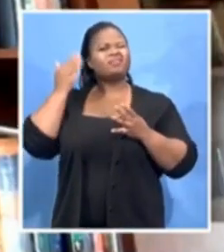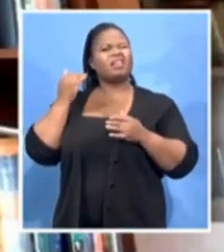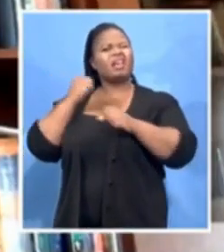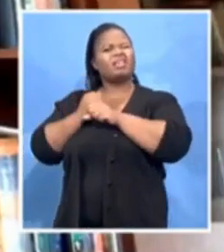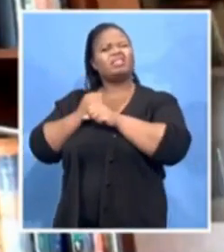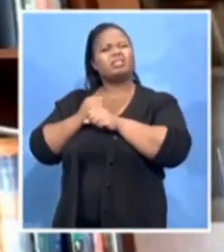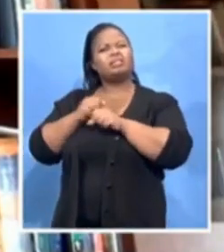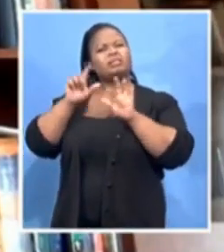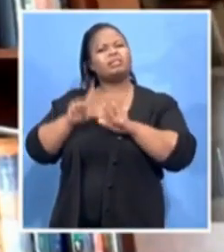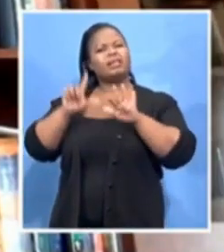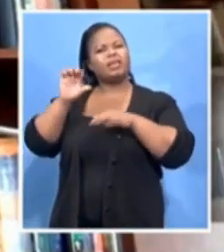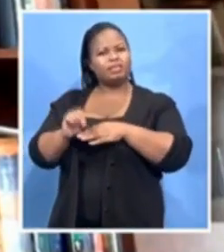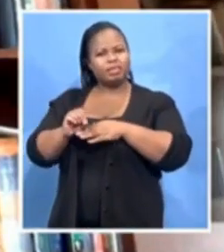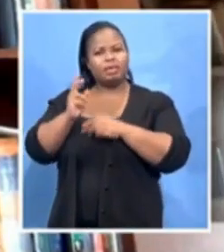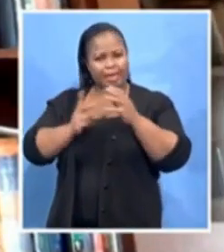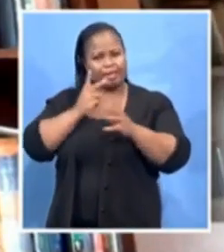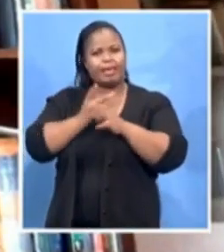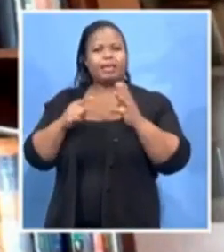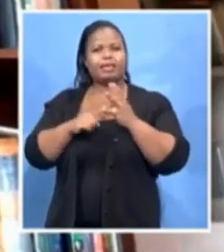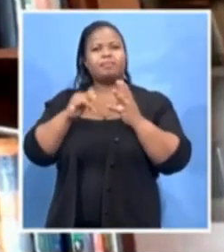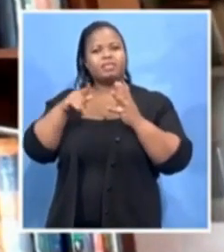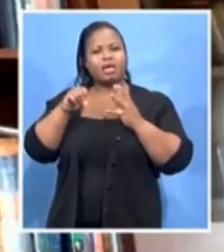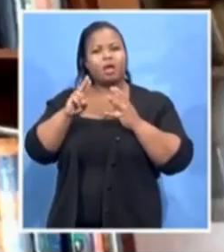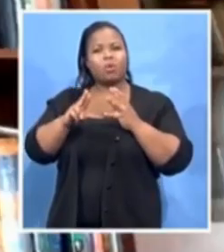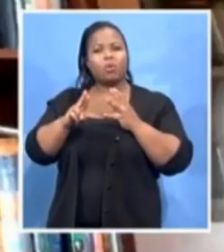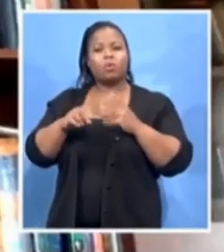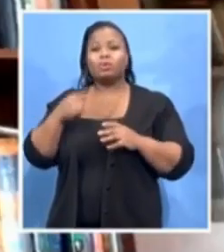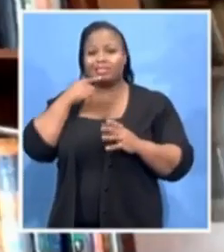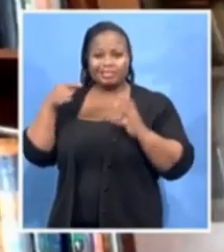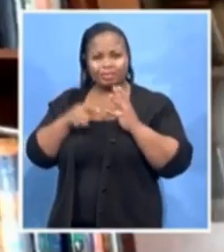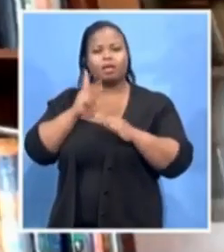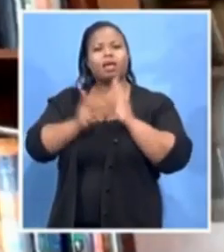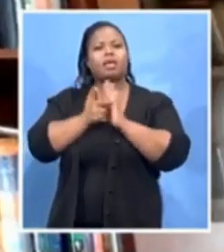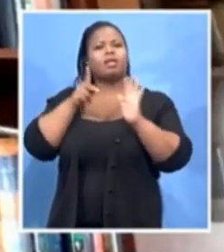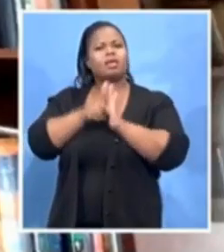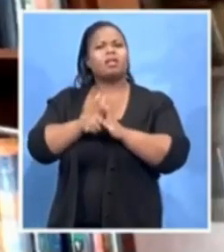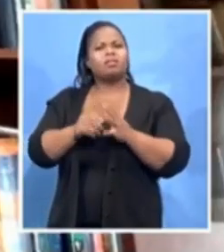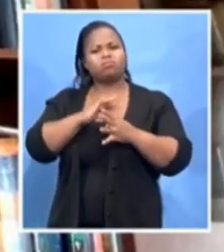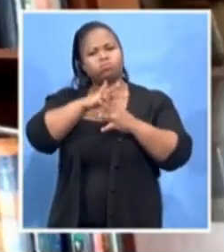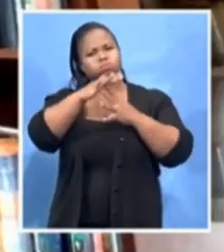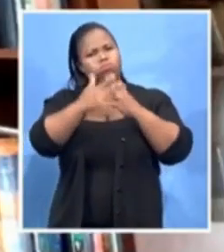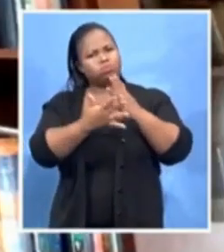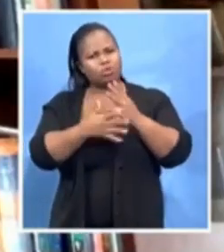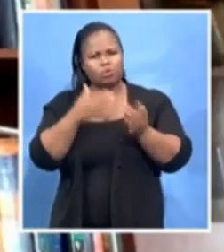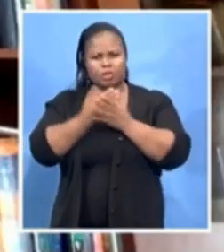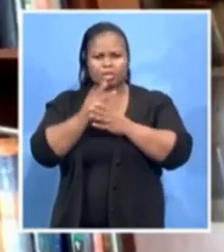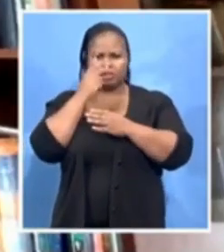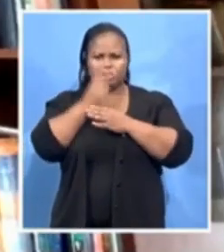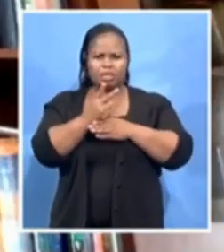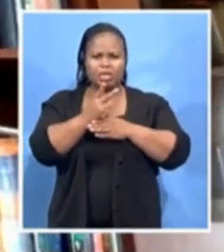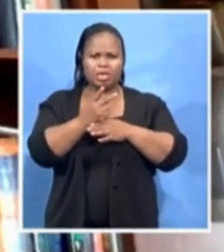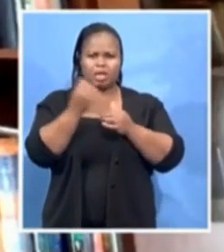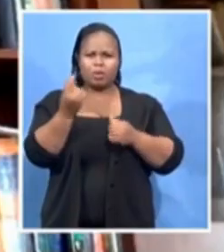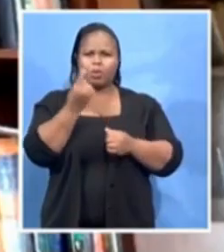Guinea-Bissau, Amilcar Cabral is also overthrown. And you can begin to see that the only people who are spared the